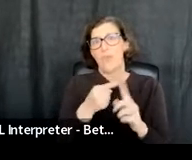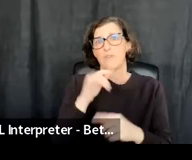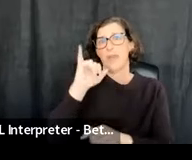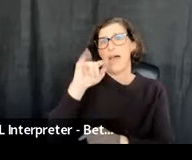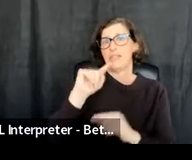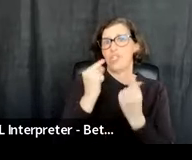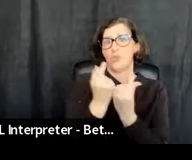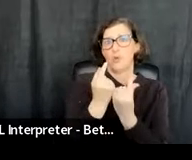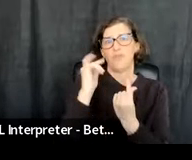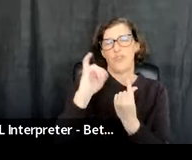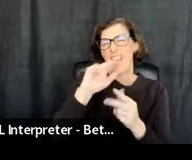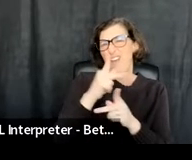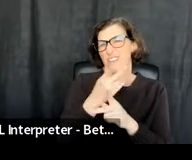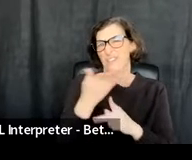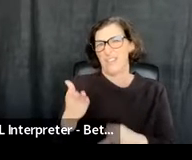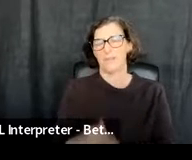on those sorts of things.